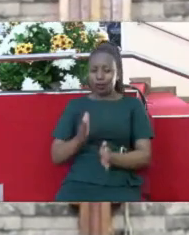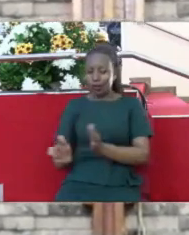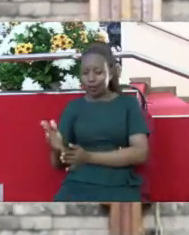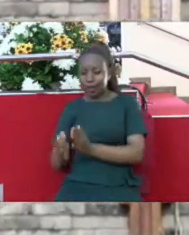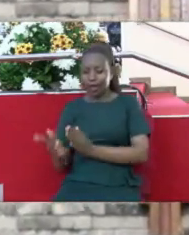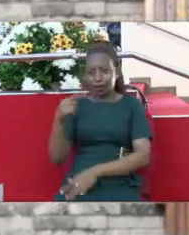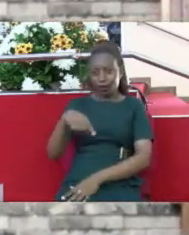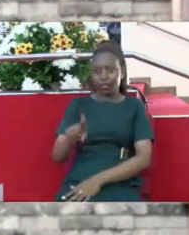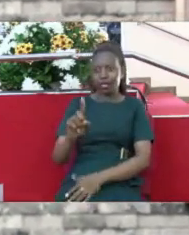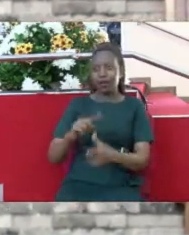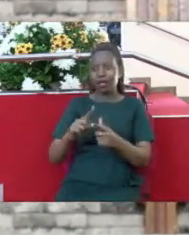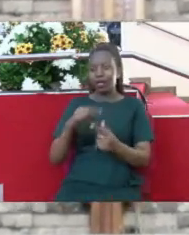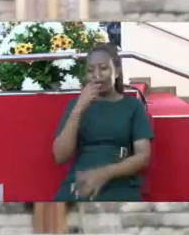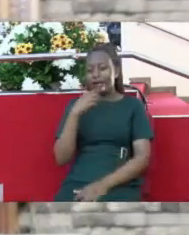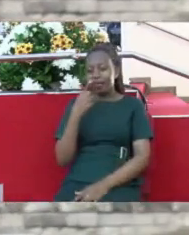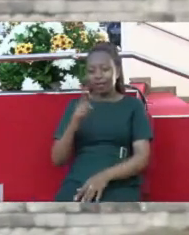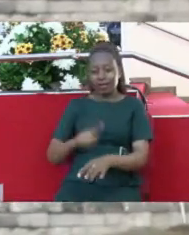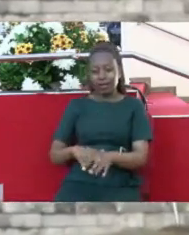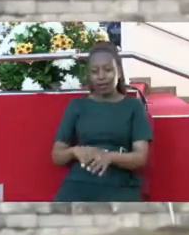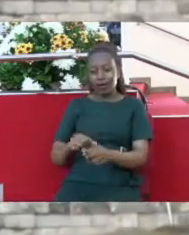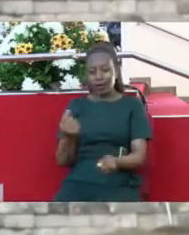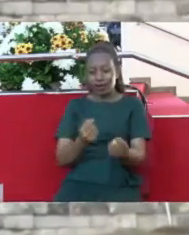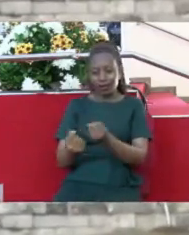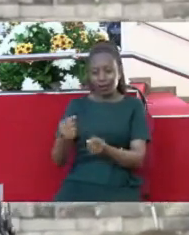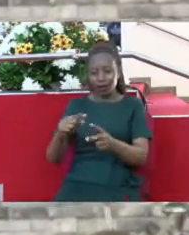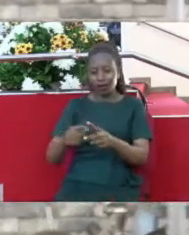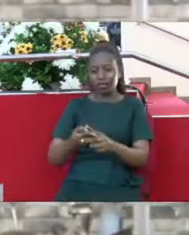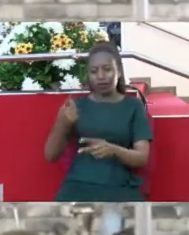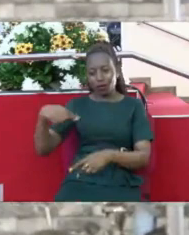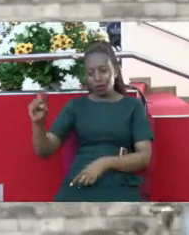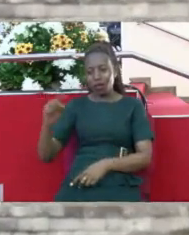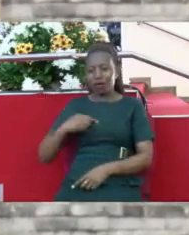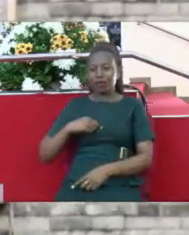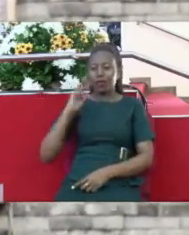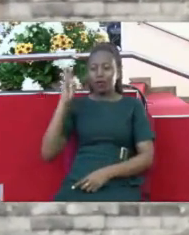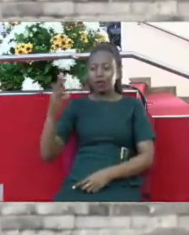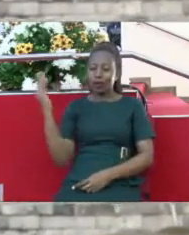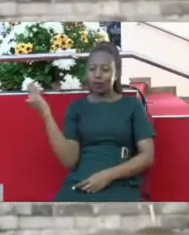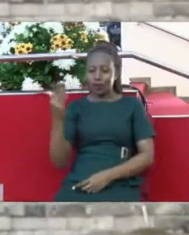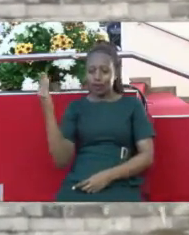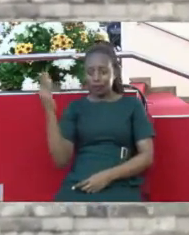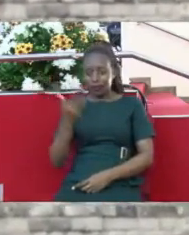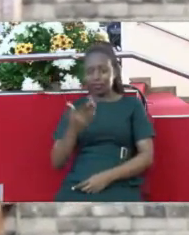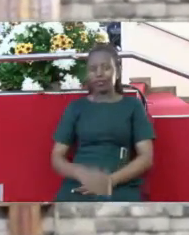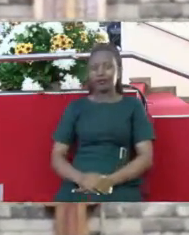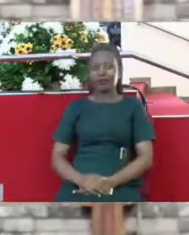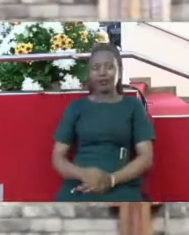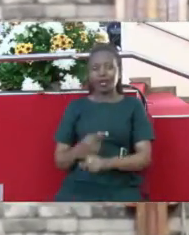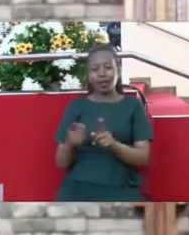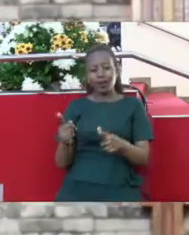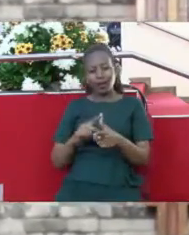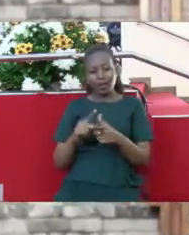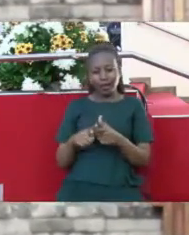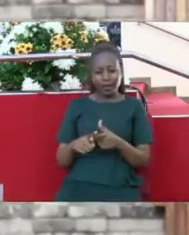vehicle starts nitaanza saa hiyo. And then you are there, you don't know what to say and how to start. Adventure, this person has had a bad